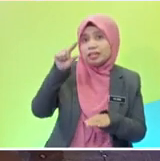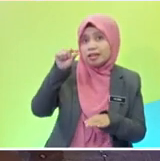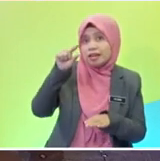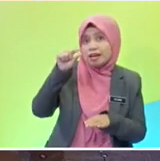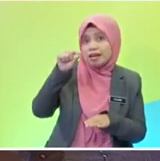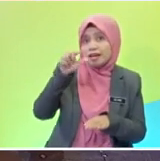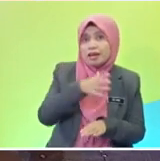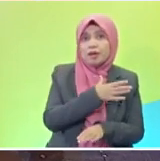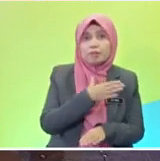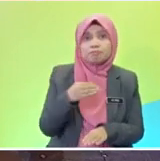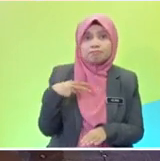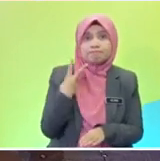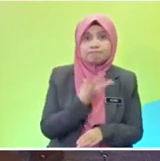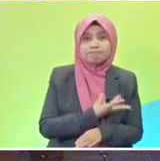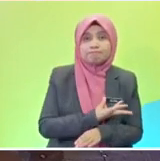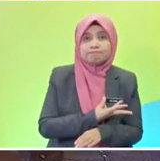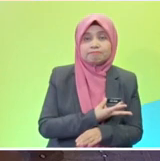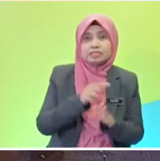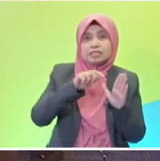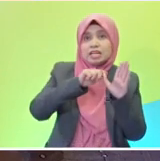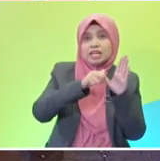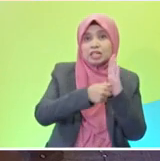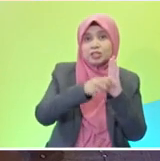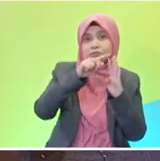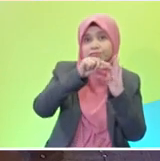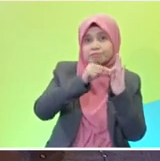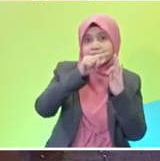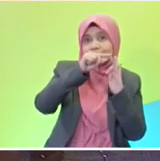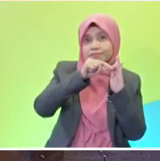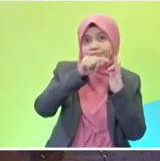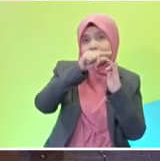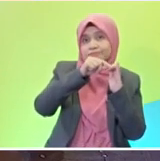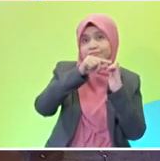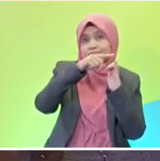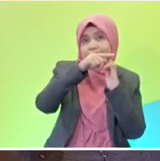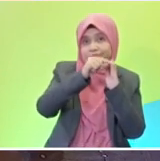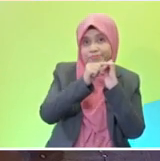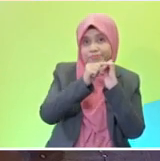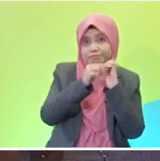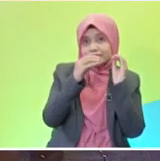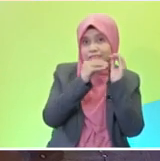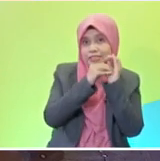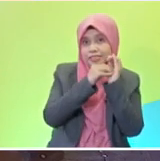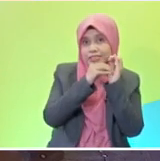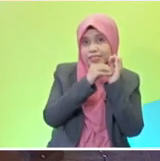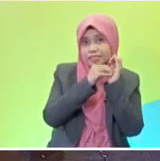And then we fold it. All right. Okay.